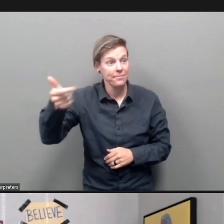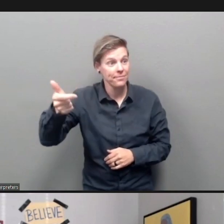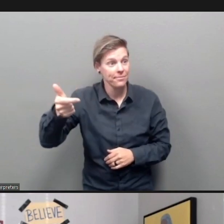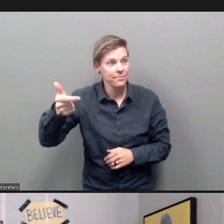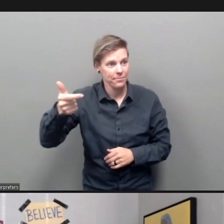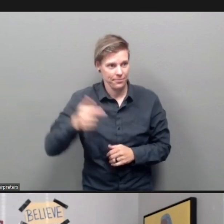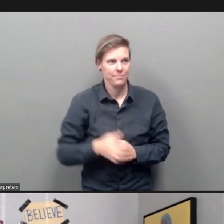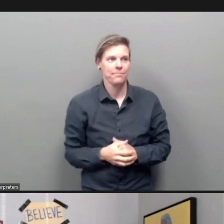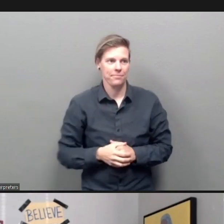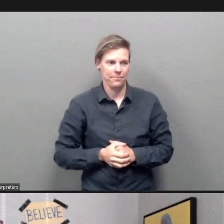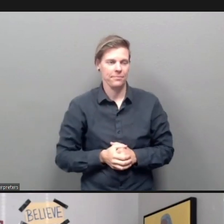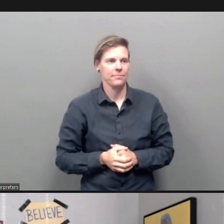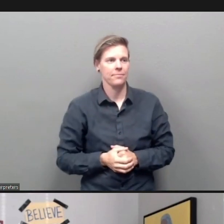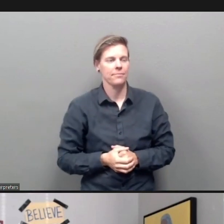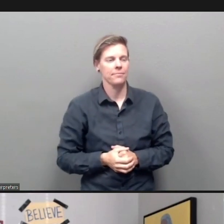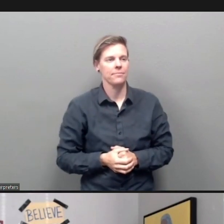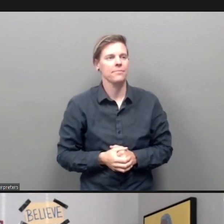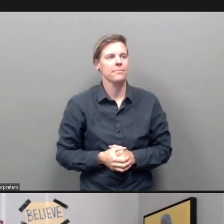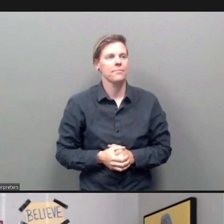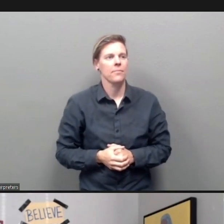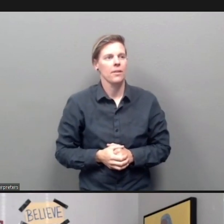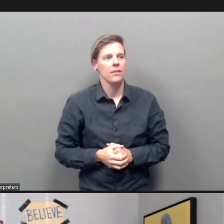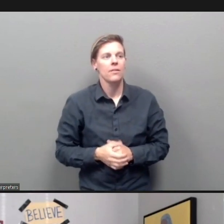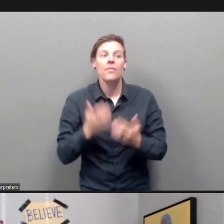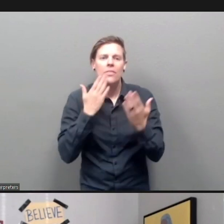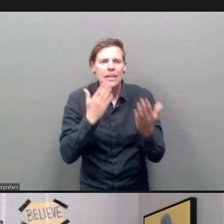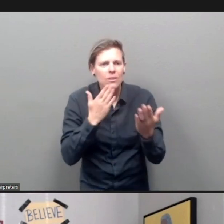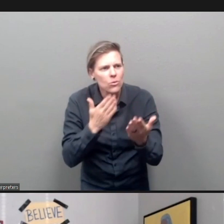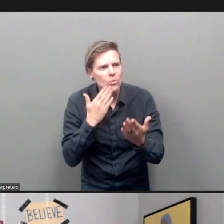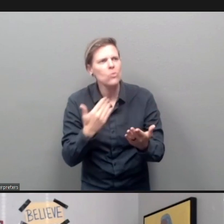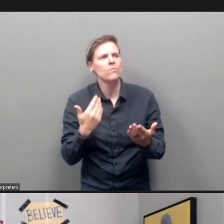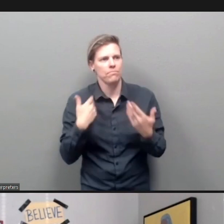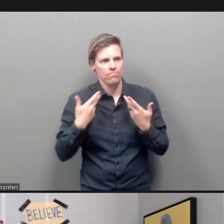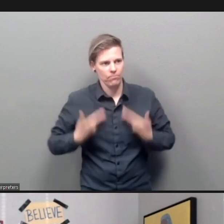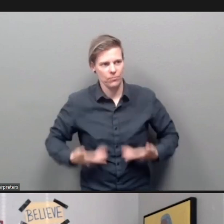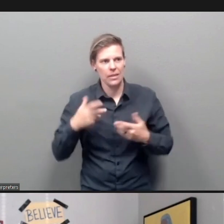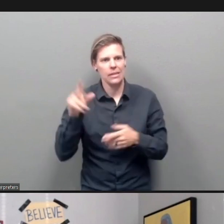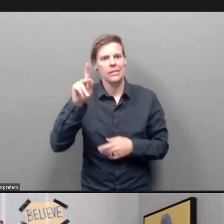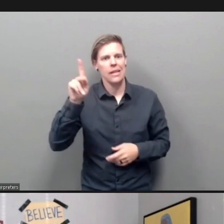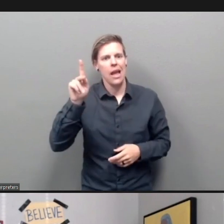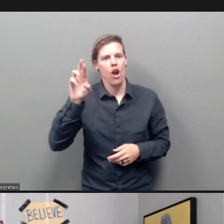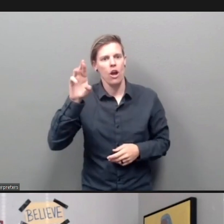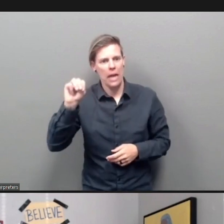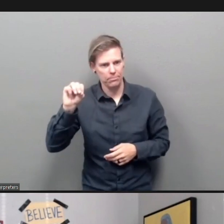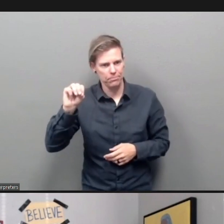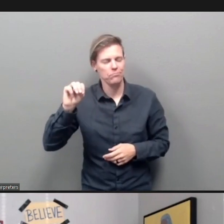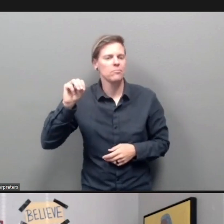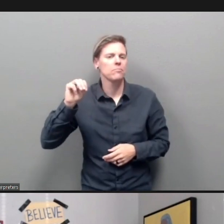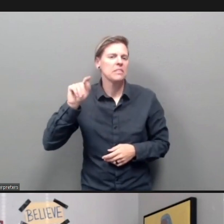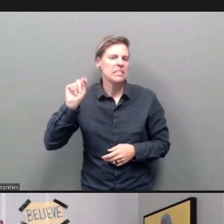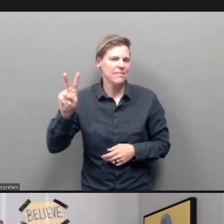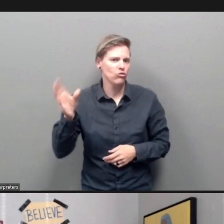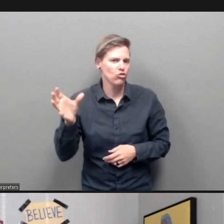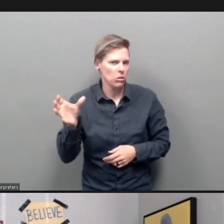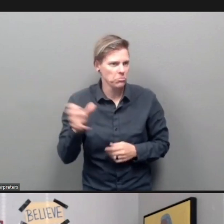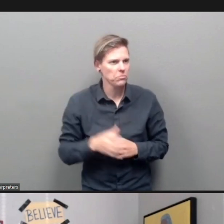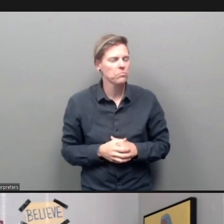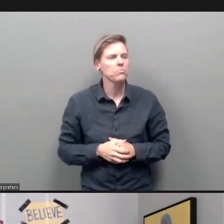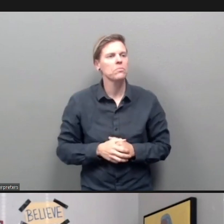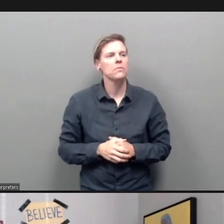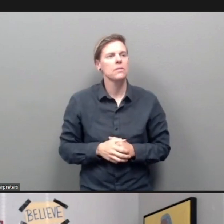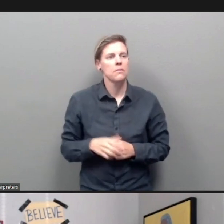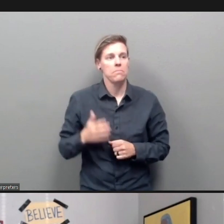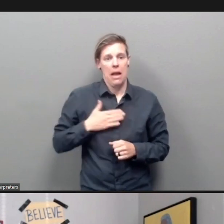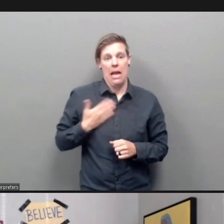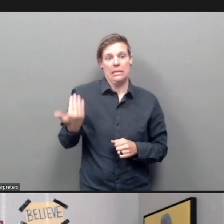much again for the opportunity. Jared Ebenreck with KUNM. The last question that I had for you all is